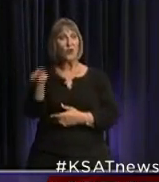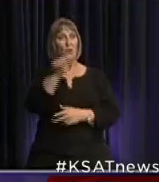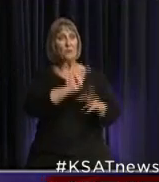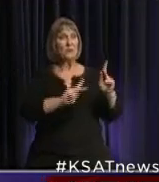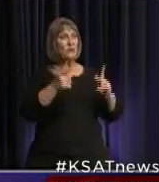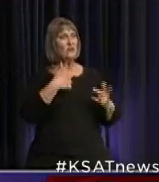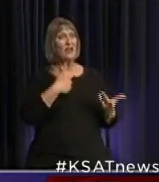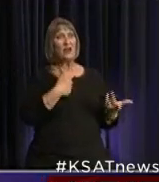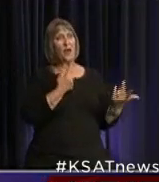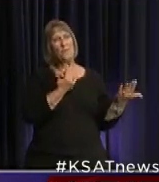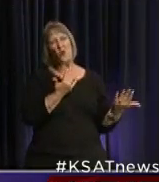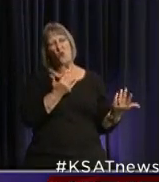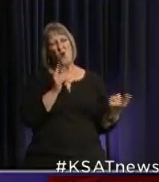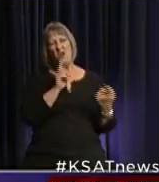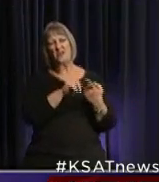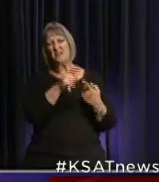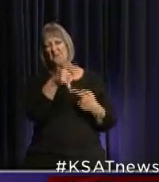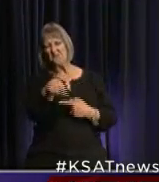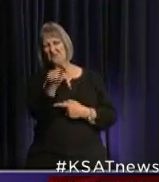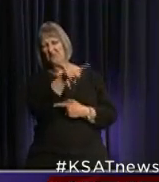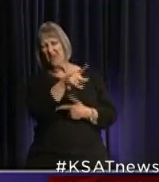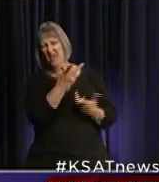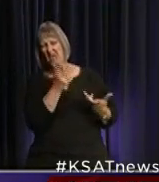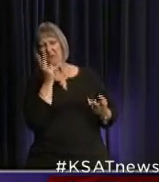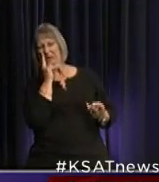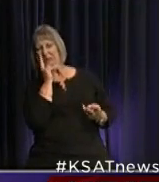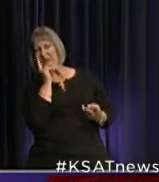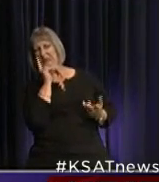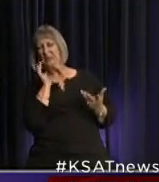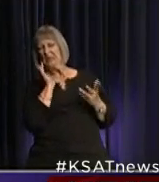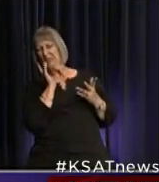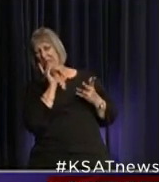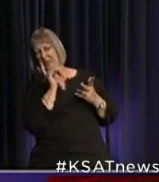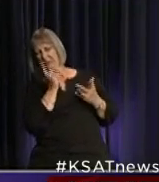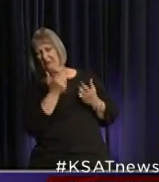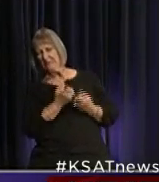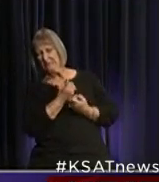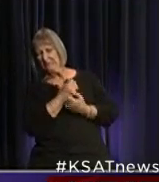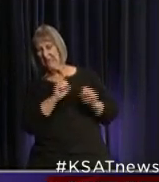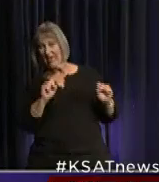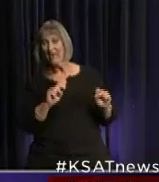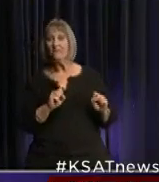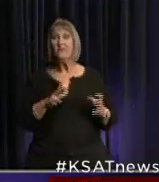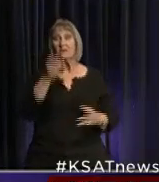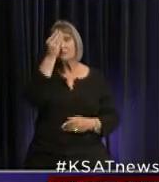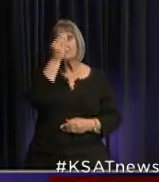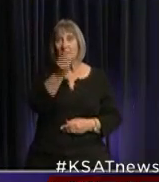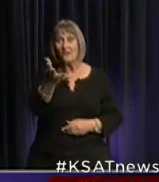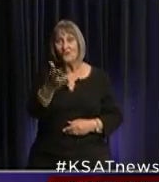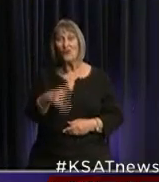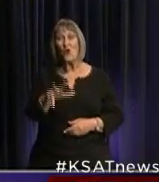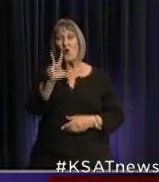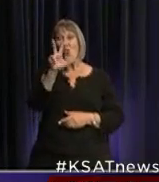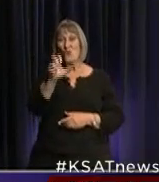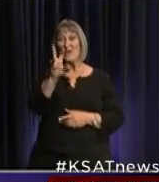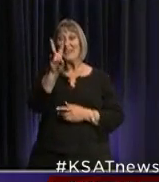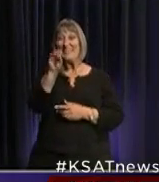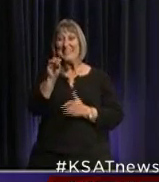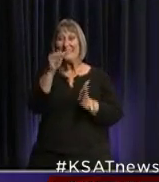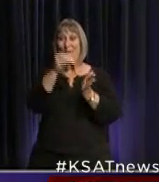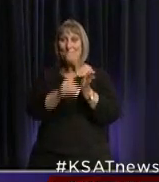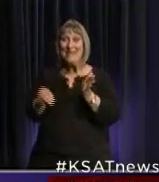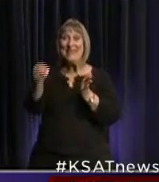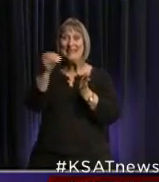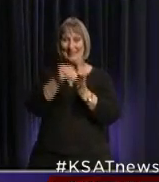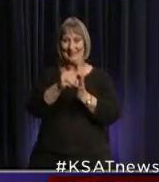you know, I want to wait until a few people get vaccinated before I get my vaccine, I have good news for you. More than 360 million